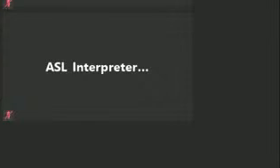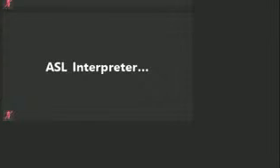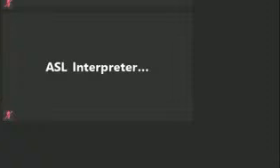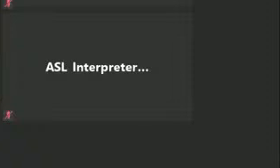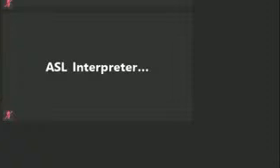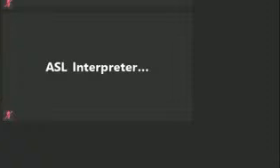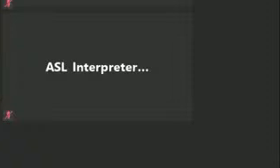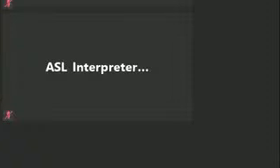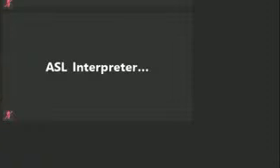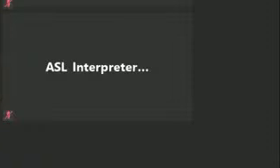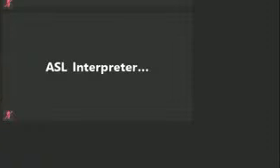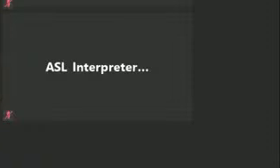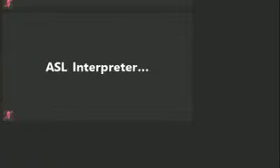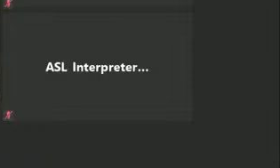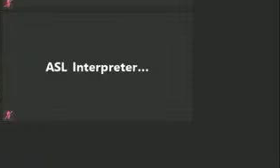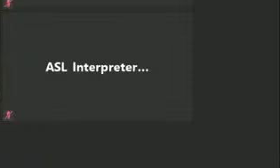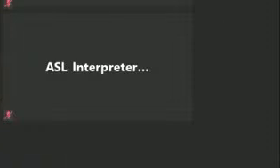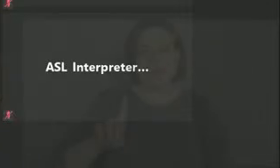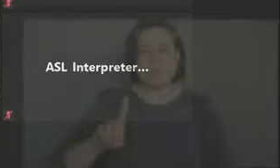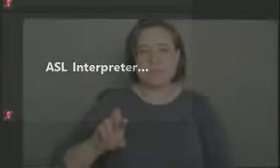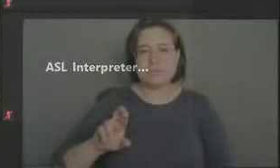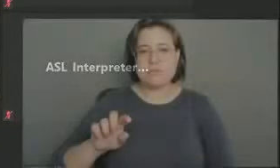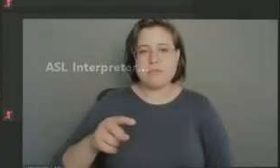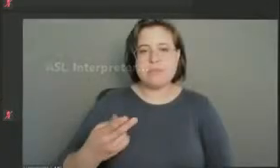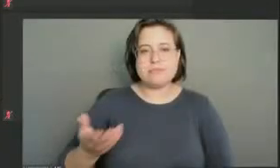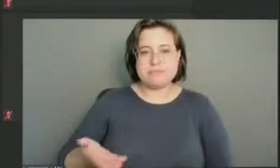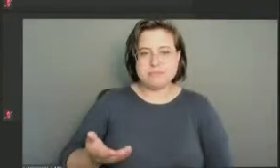Okay. Dr. James Childress. Present.